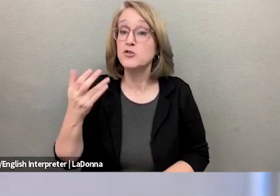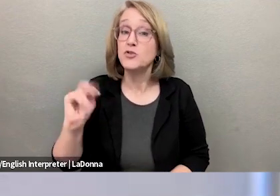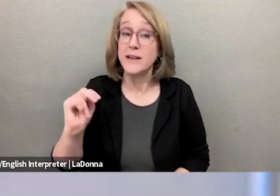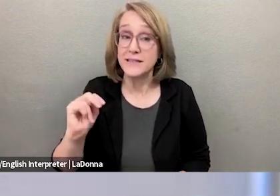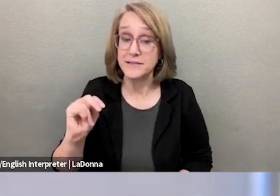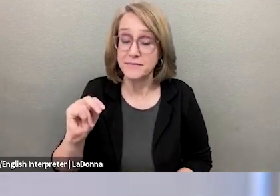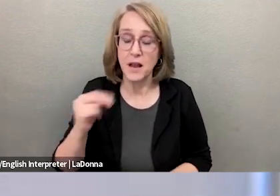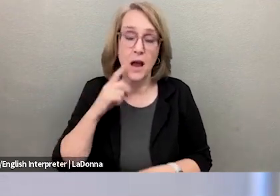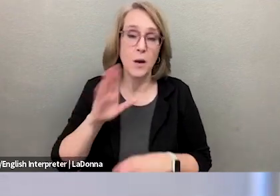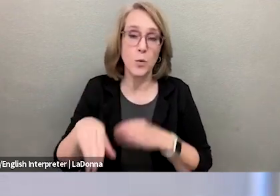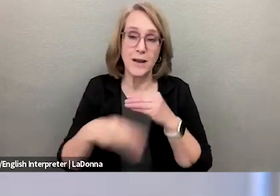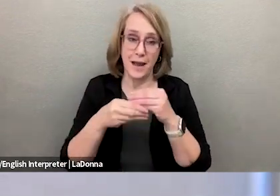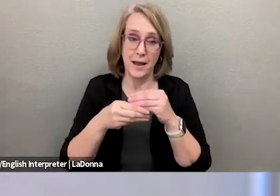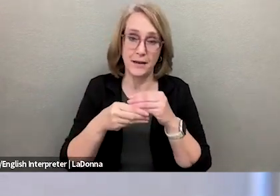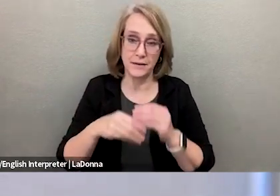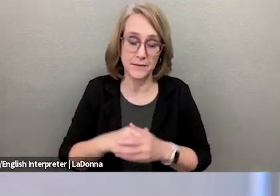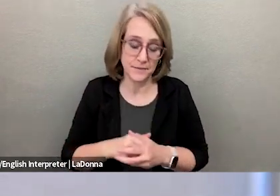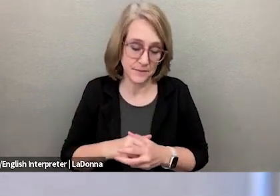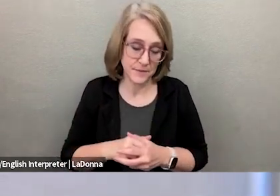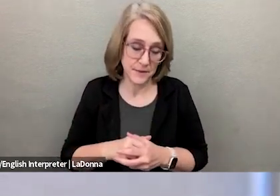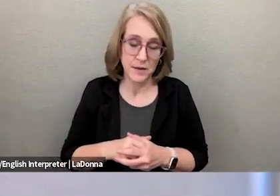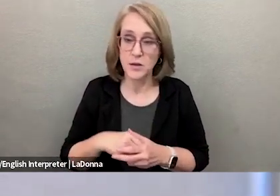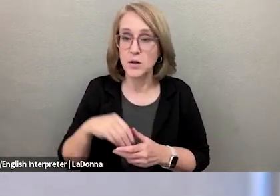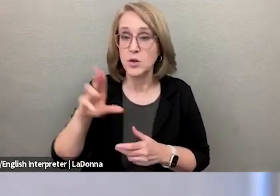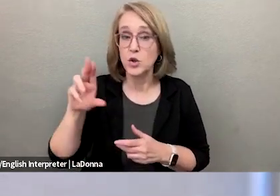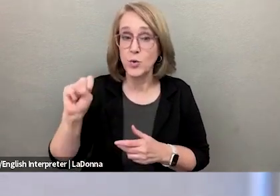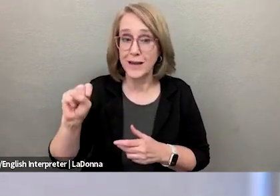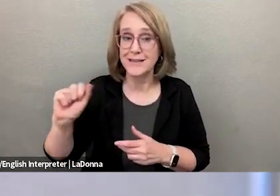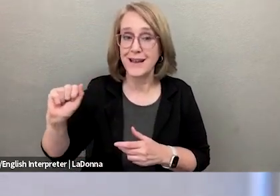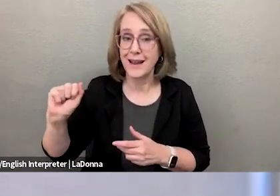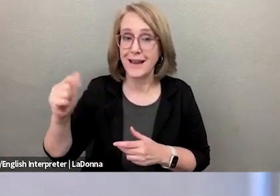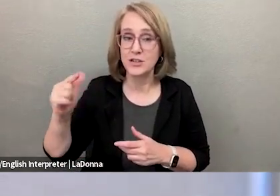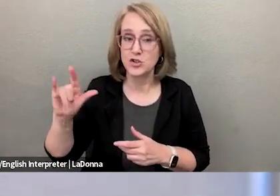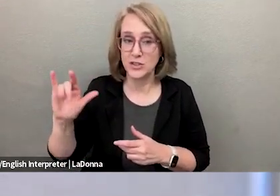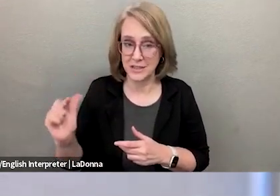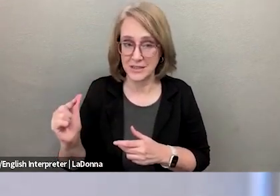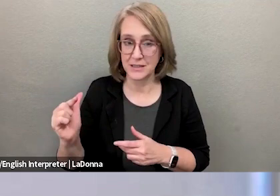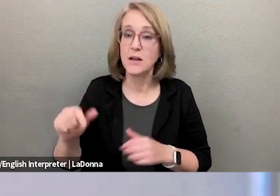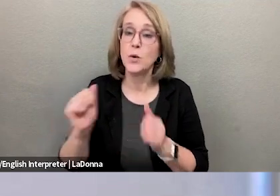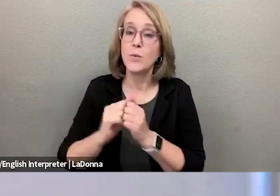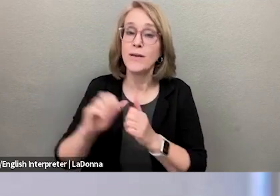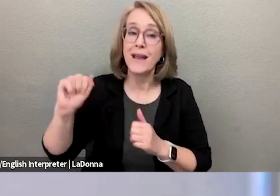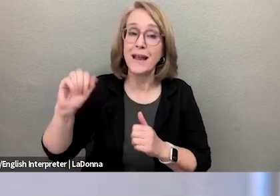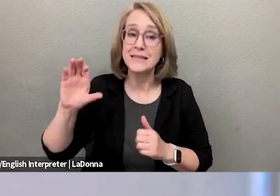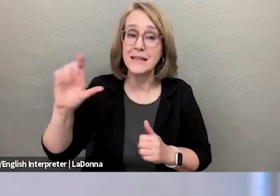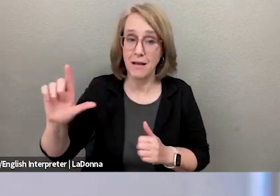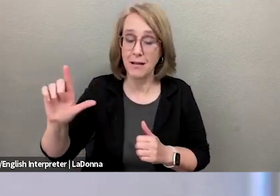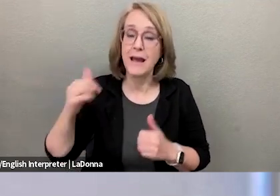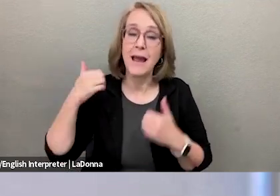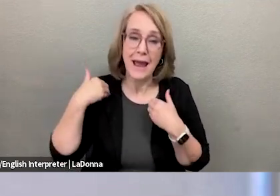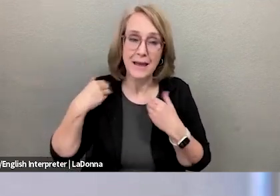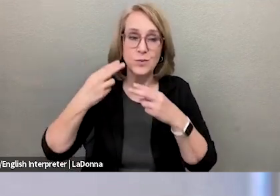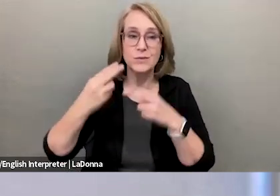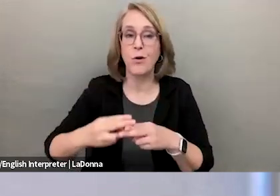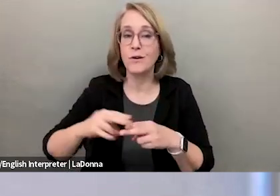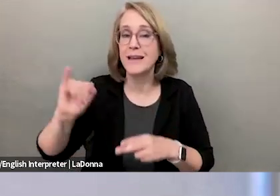just to add in there is that US Aging, through a grant from ACL, has an innovations hub. And what